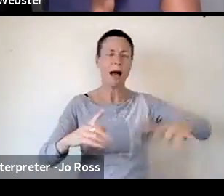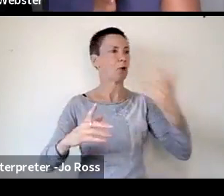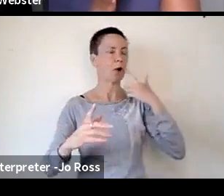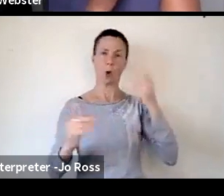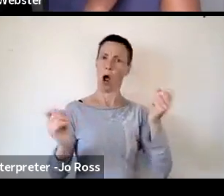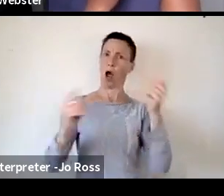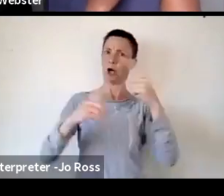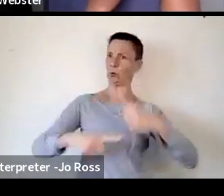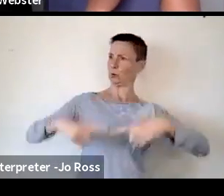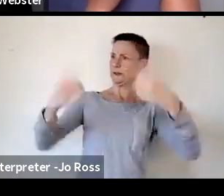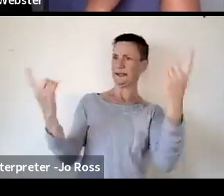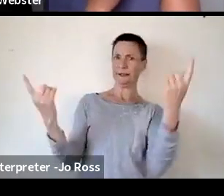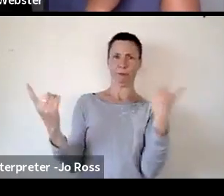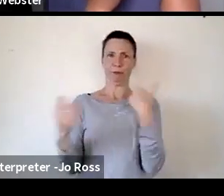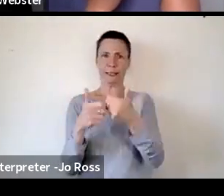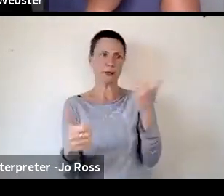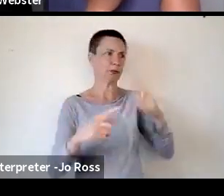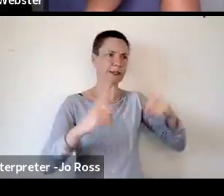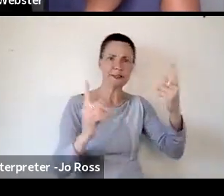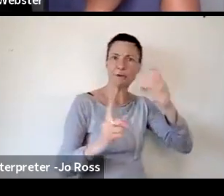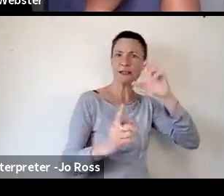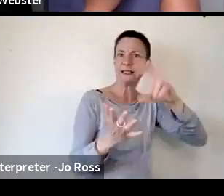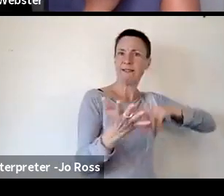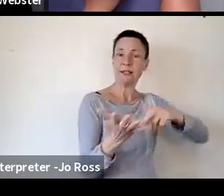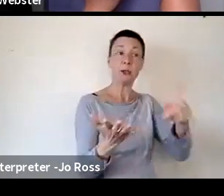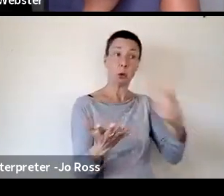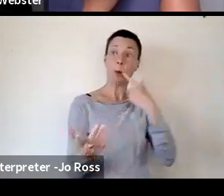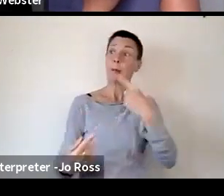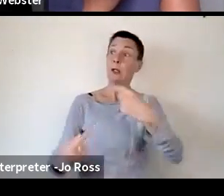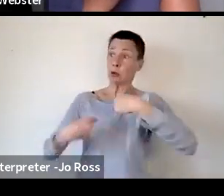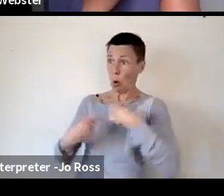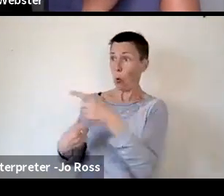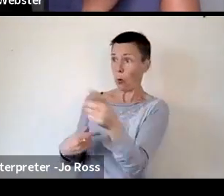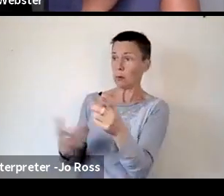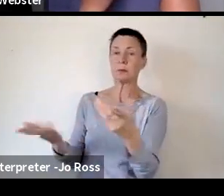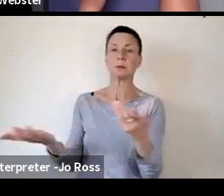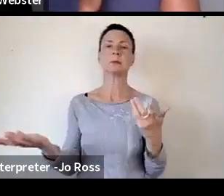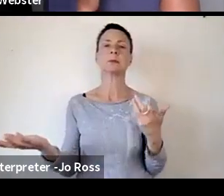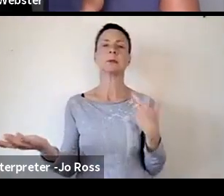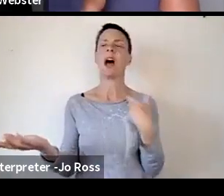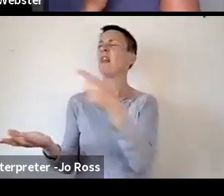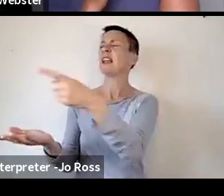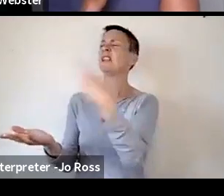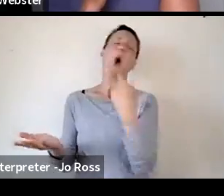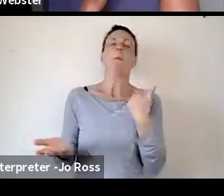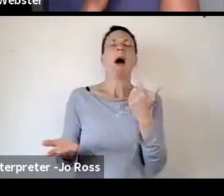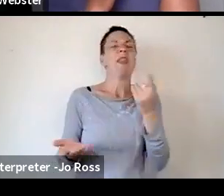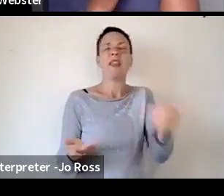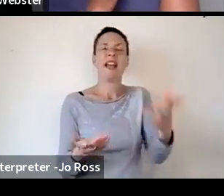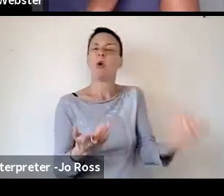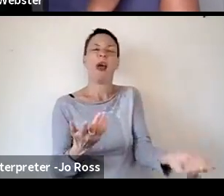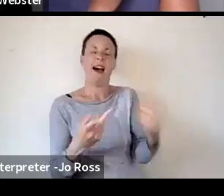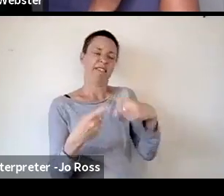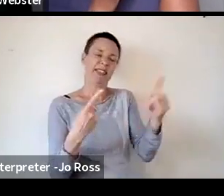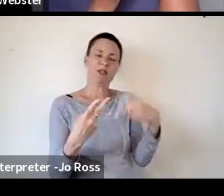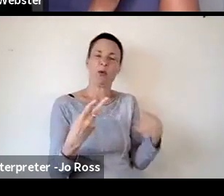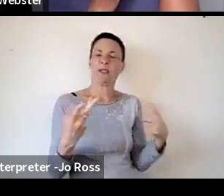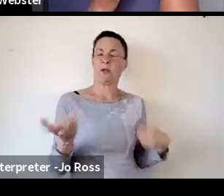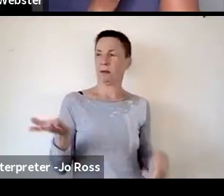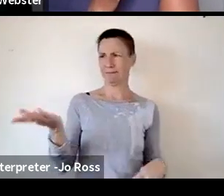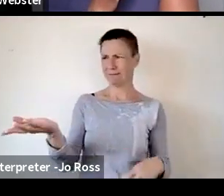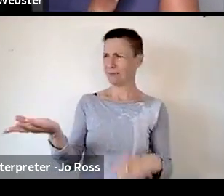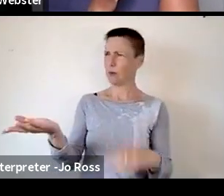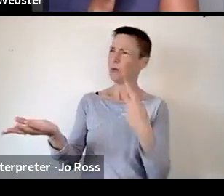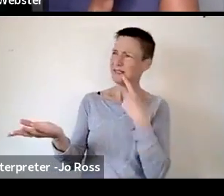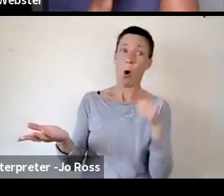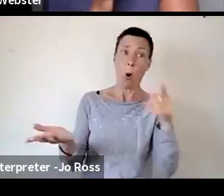CVs, different industry. So we're being told to do that, and yet they go, oh no, but they haven't done X. So we often